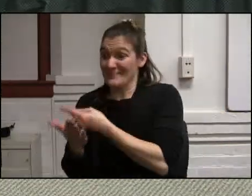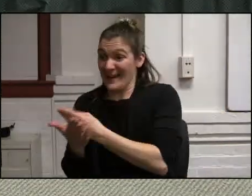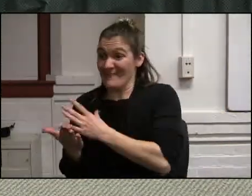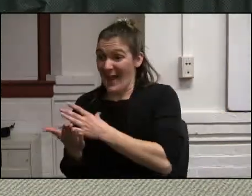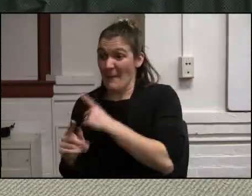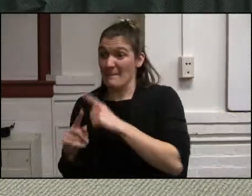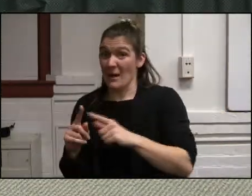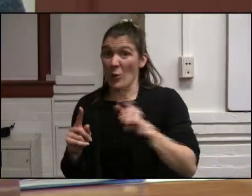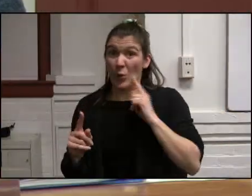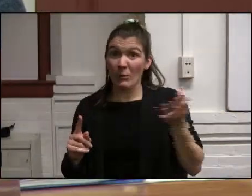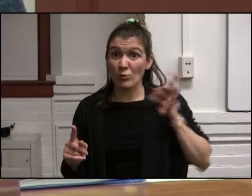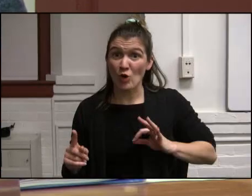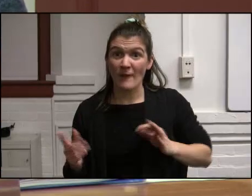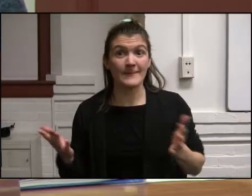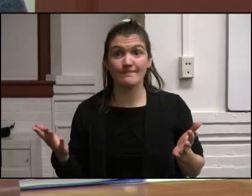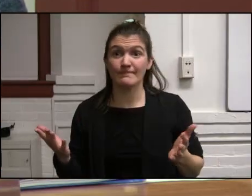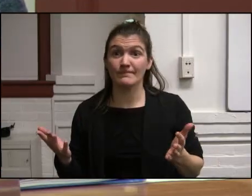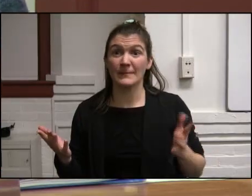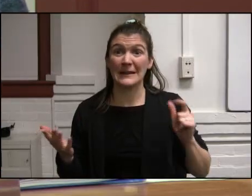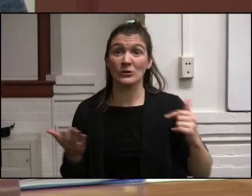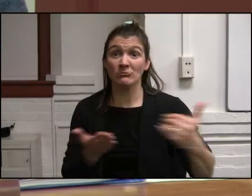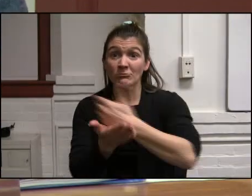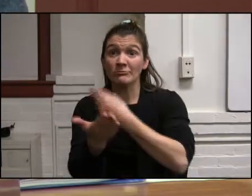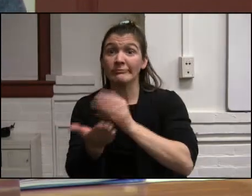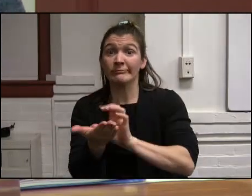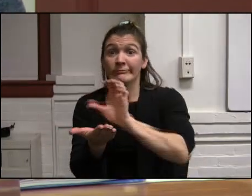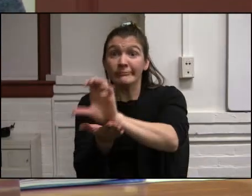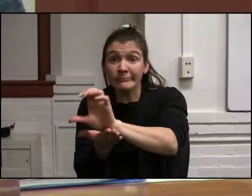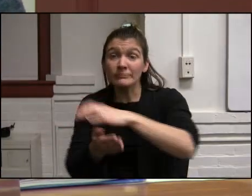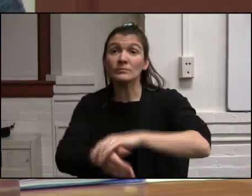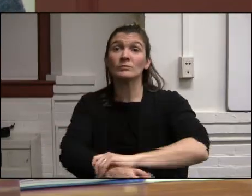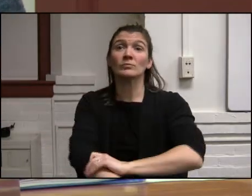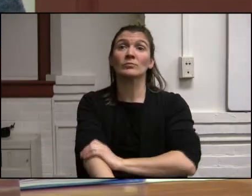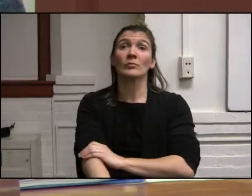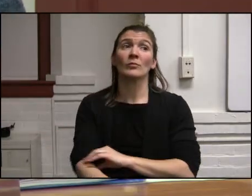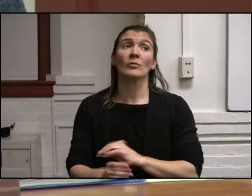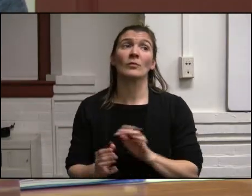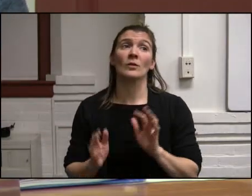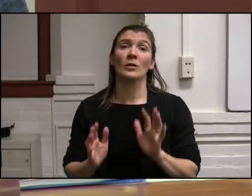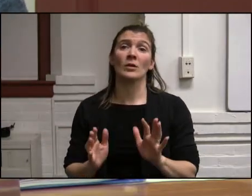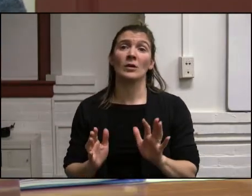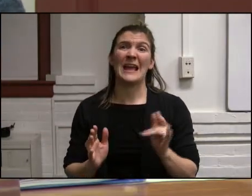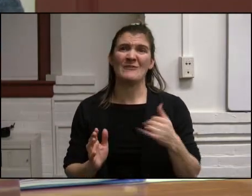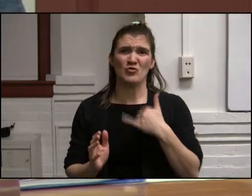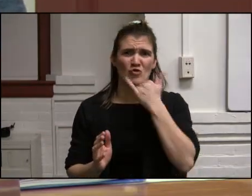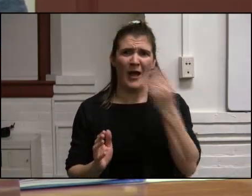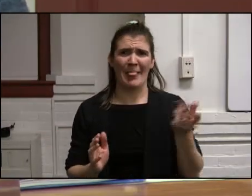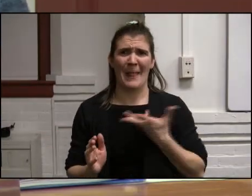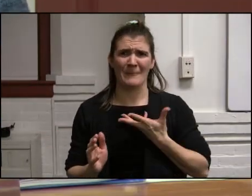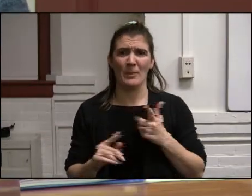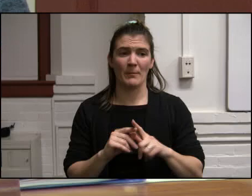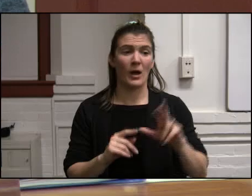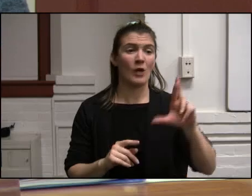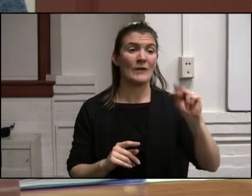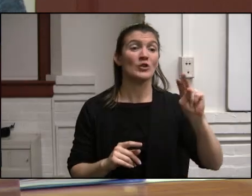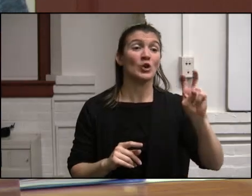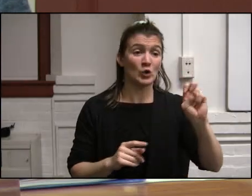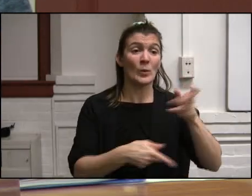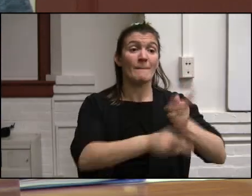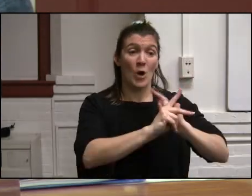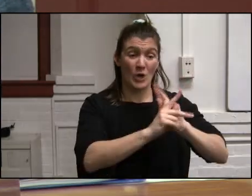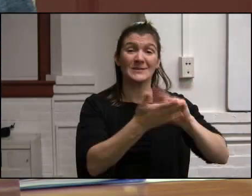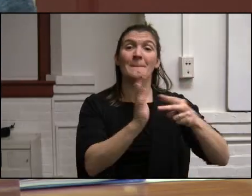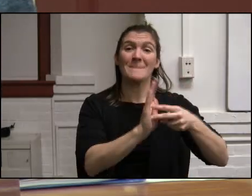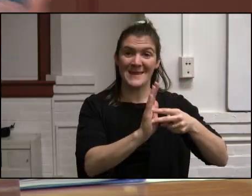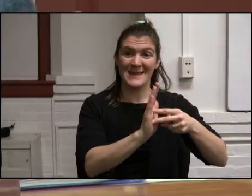whether it'll make money, right? We have to raise money through, and you can correct me if I get this wrong. Please do. So revenue bonds means that it has